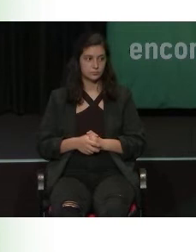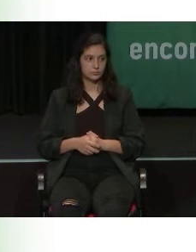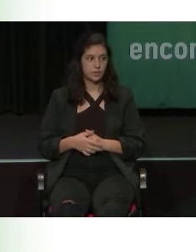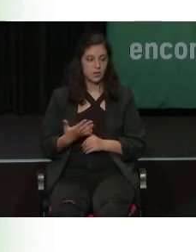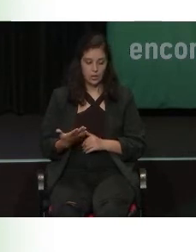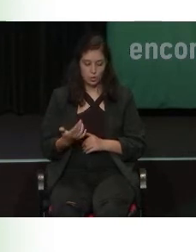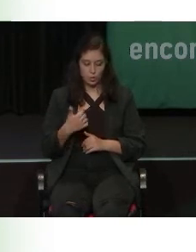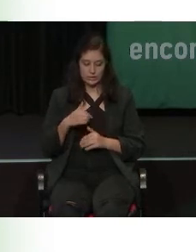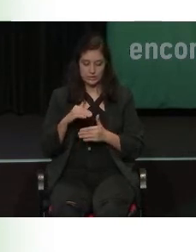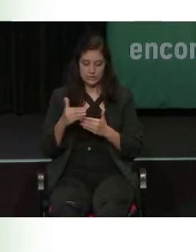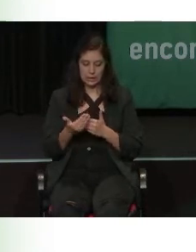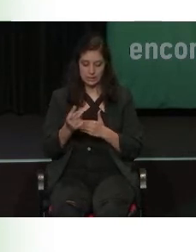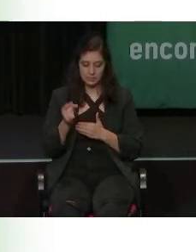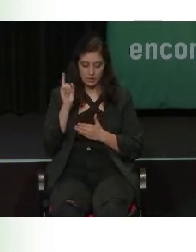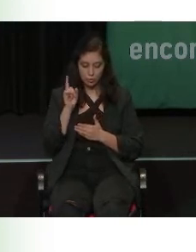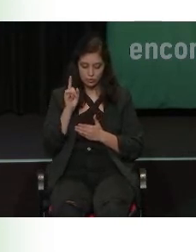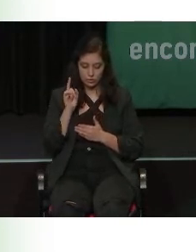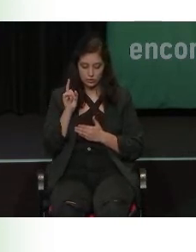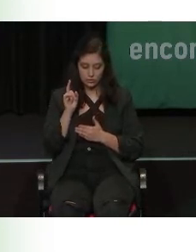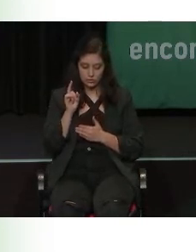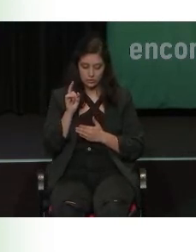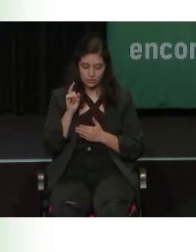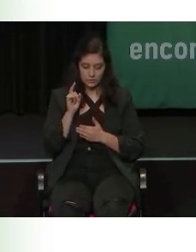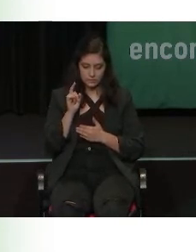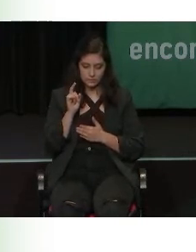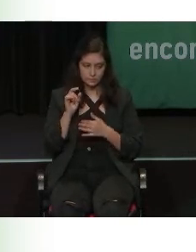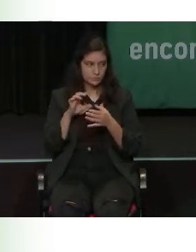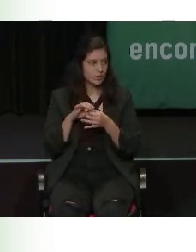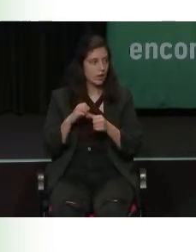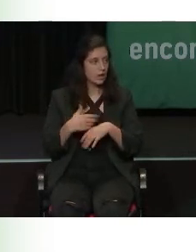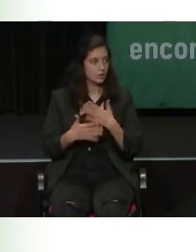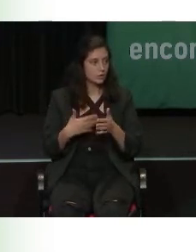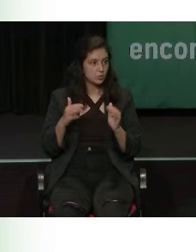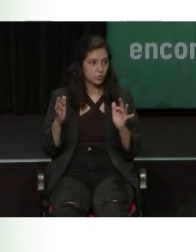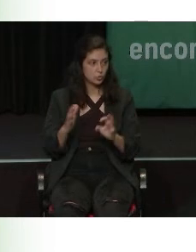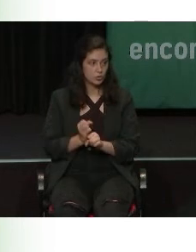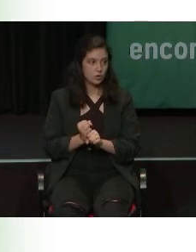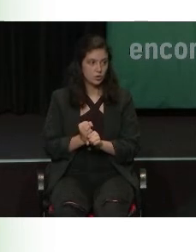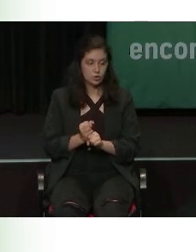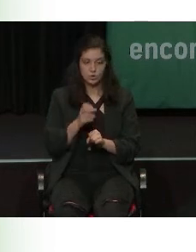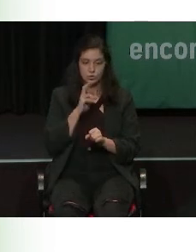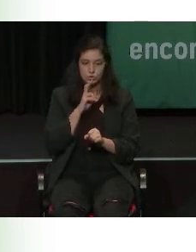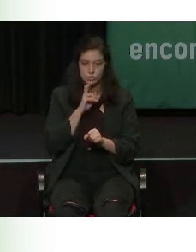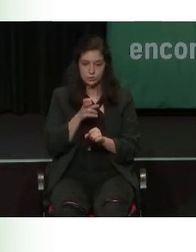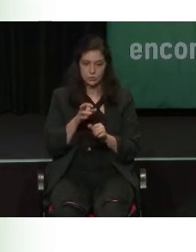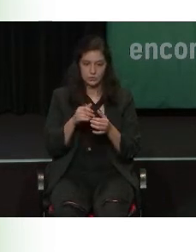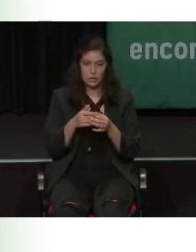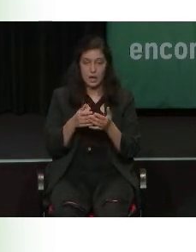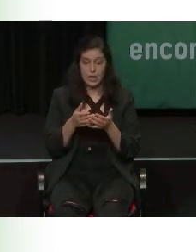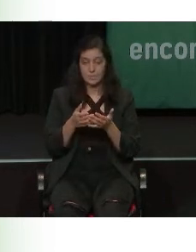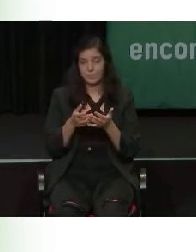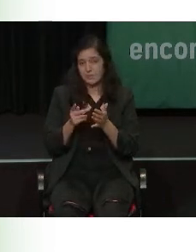Now, IL-7 is also important in anti-tumoral immune responses by a number of different mechanisms.